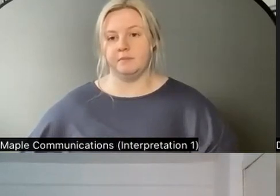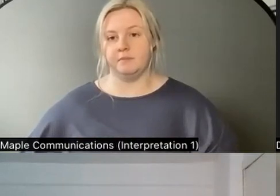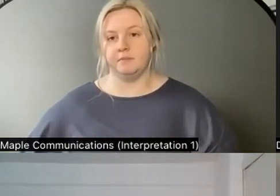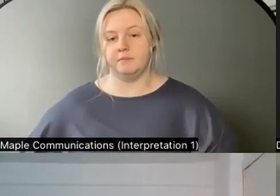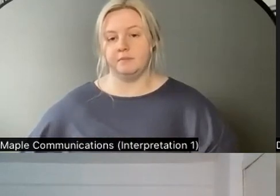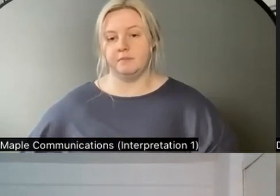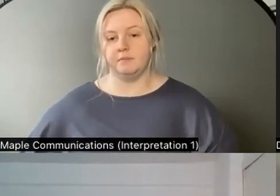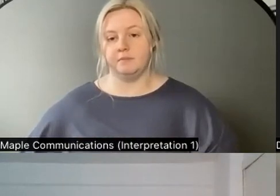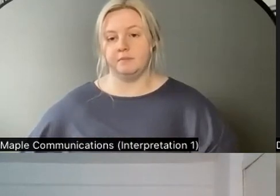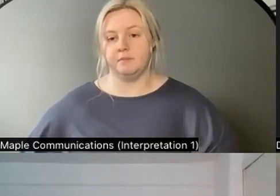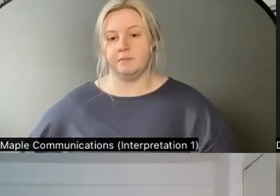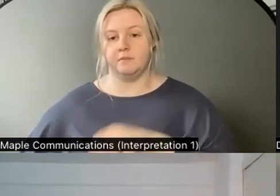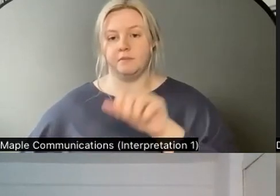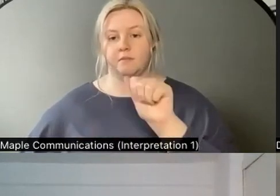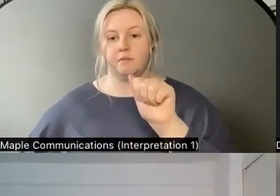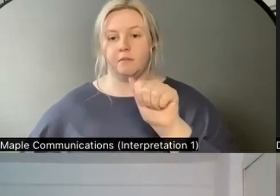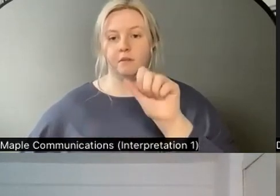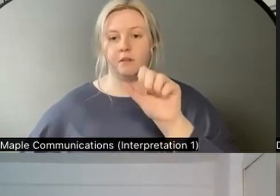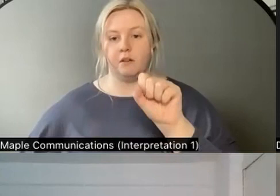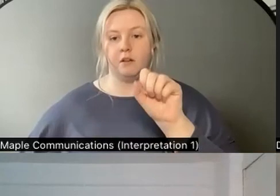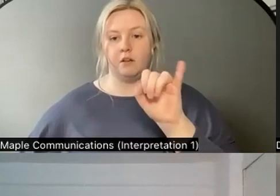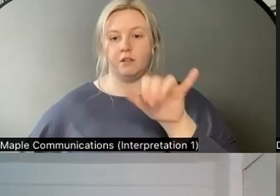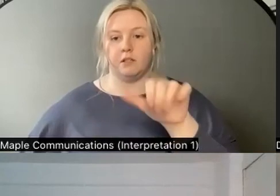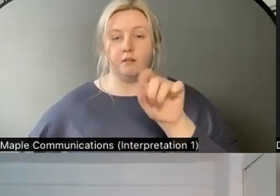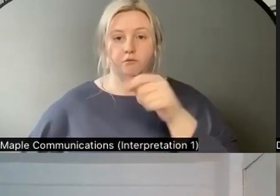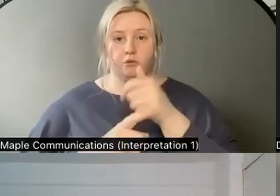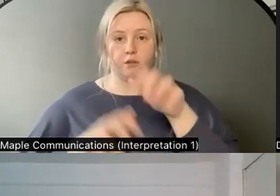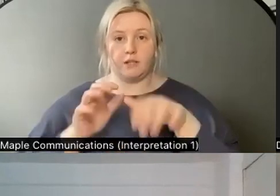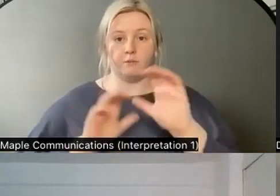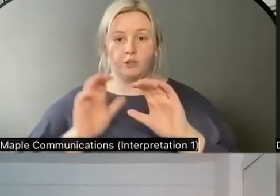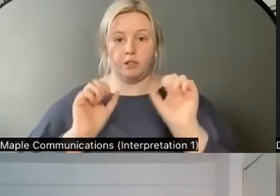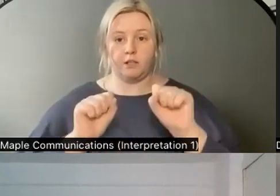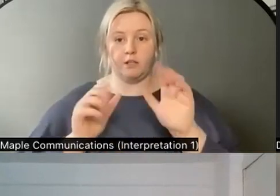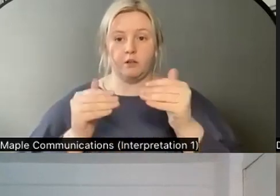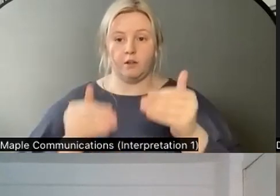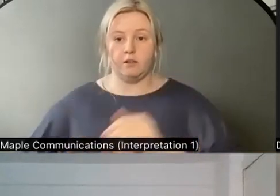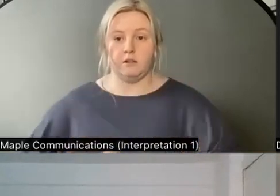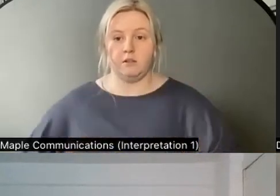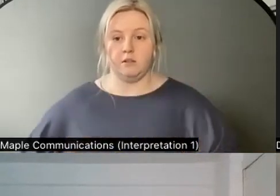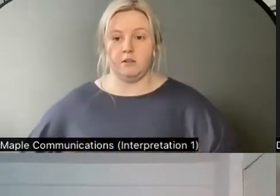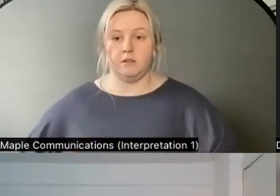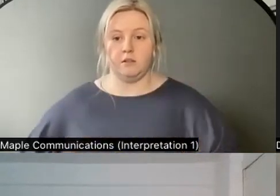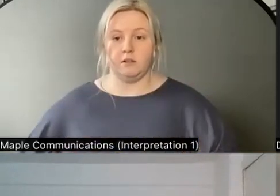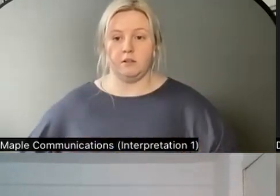Asia, if putting it in the chat is accessible to you at this time, you're welcome to do that as well.